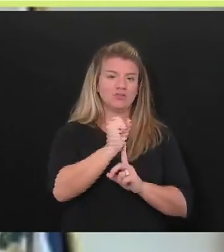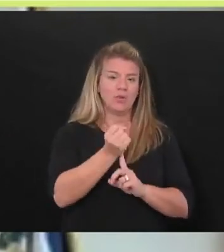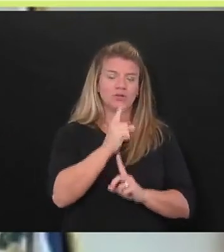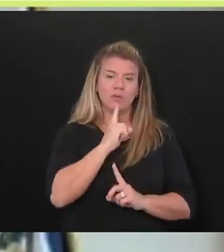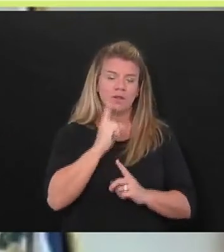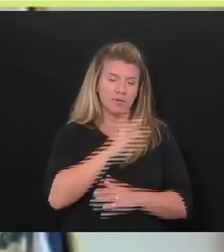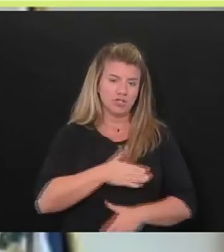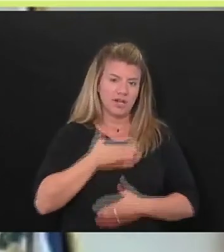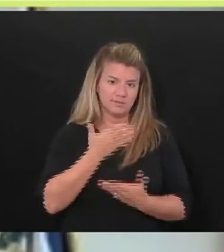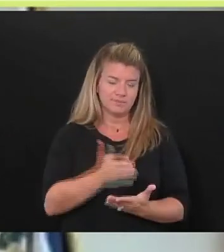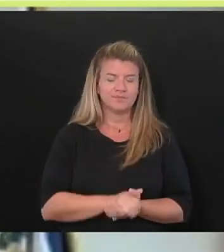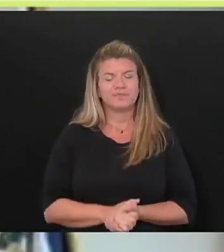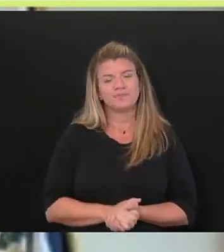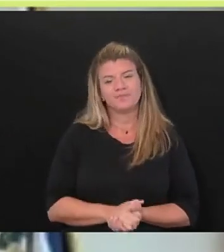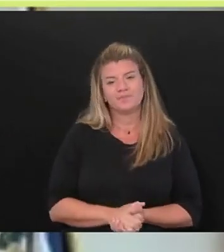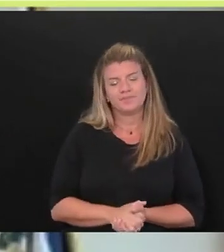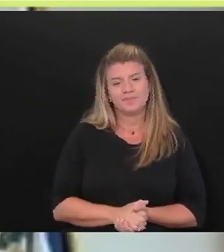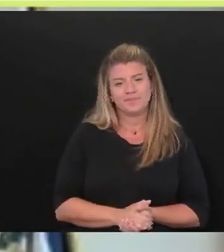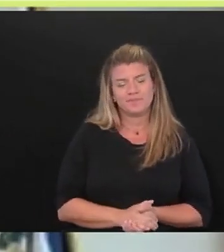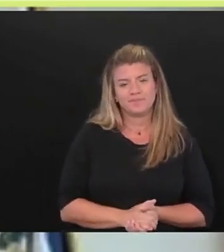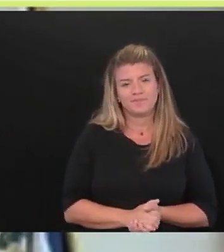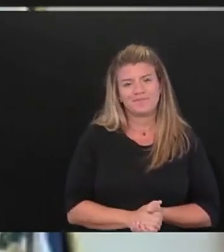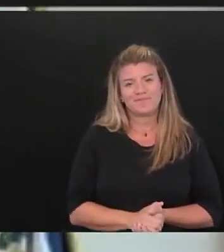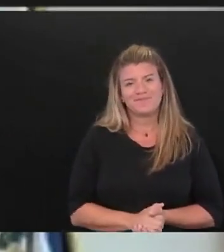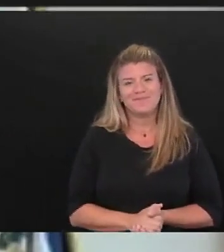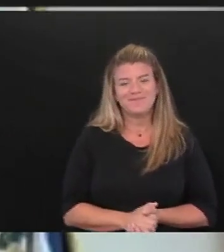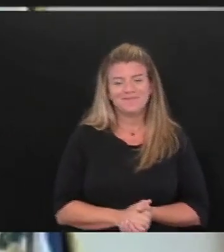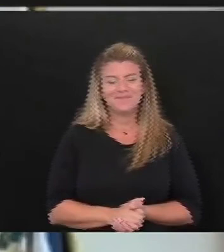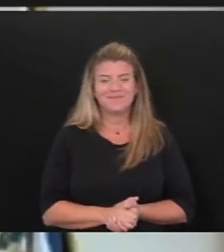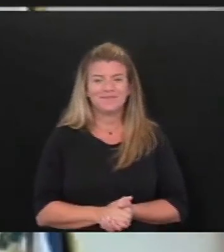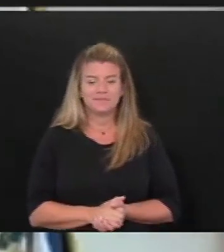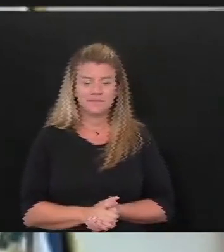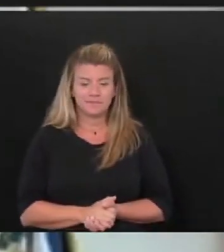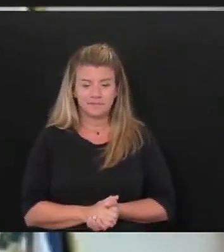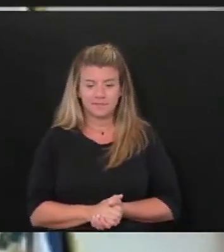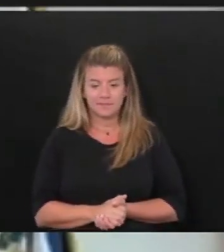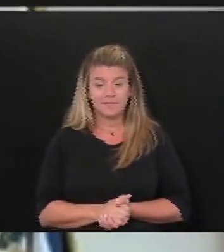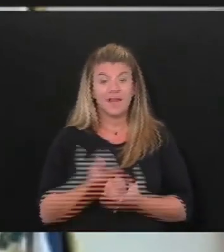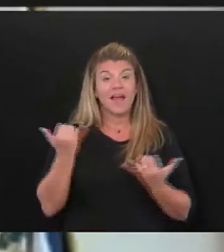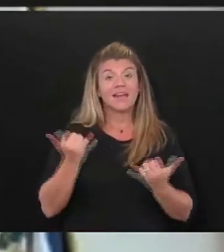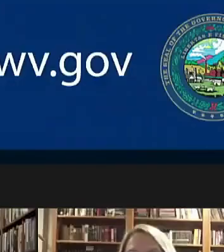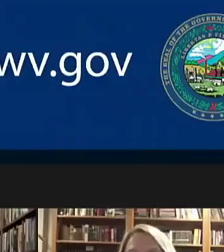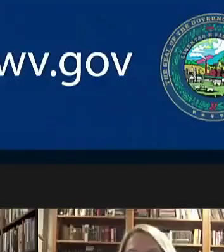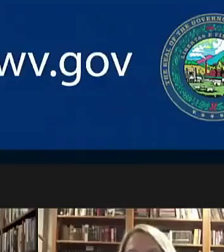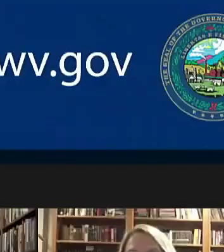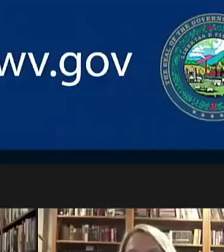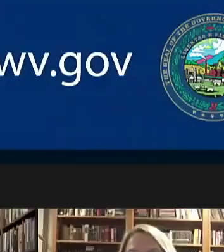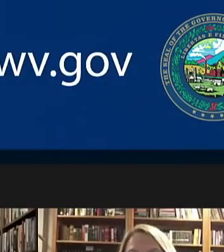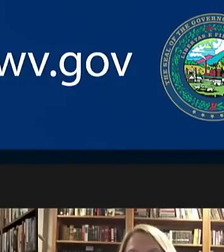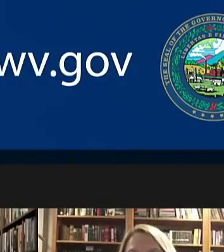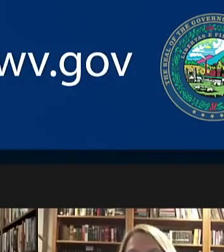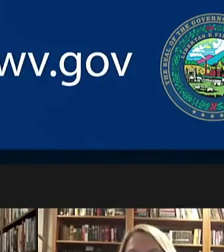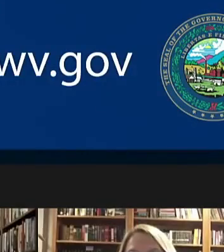Clay, you want to follow up with that? I think I'll defer to Dr. Amjad, who's back on our call.